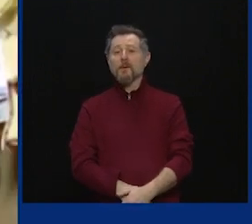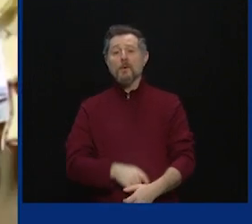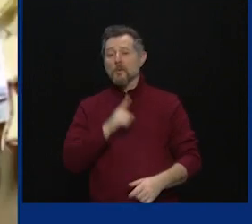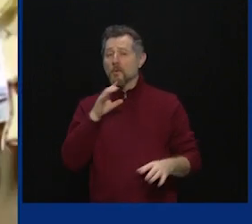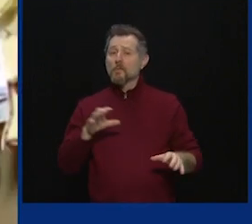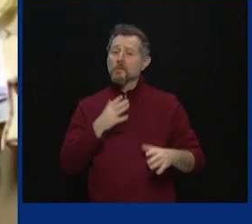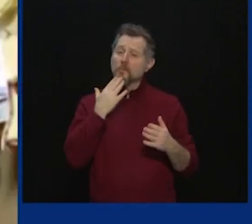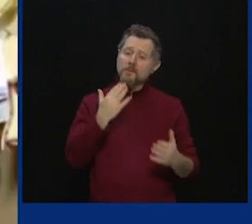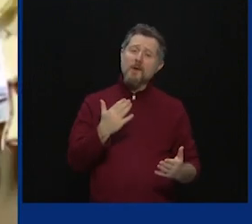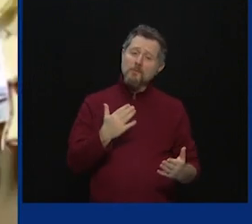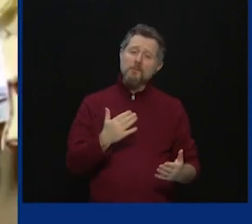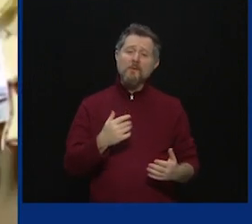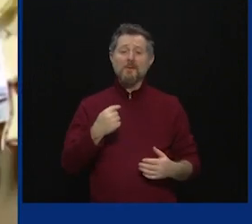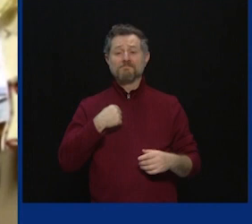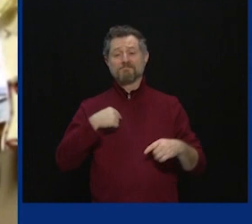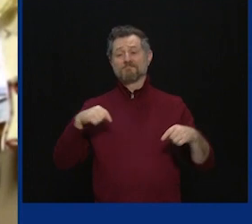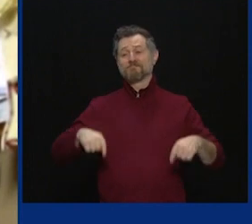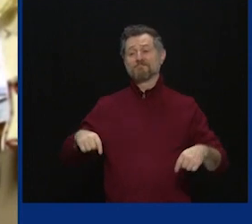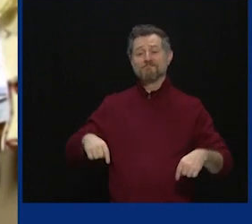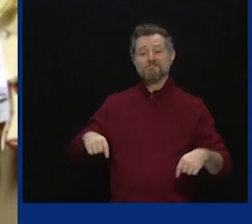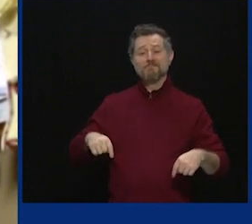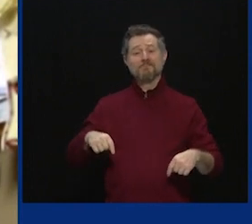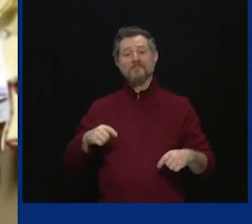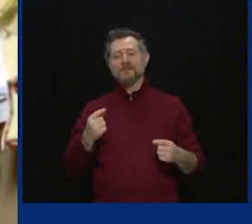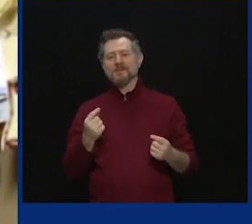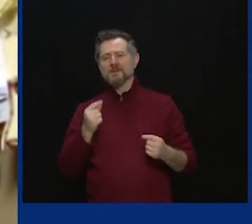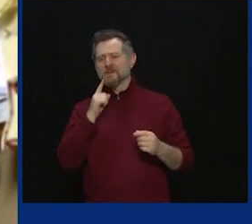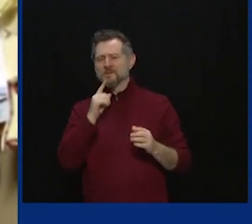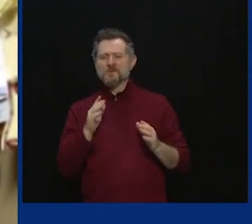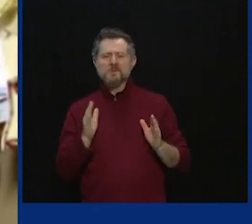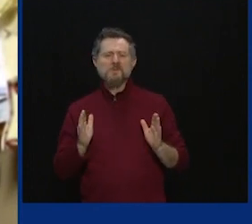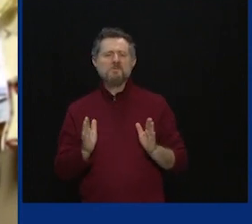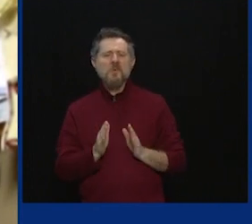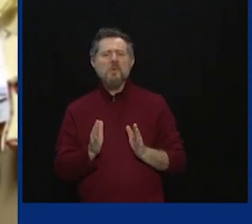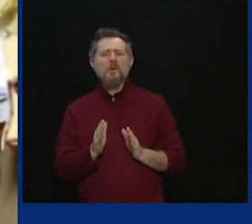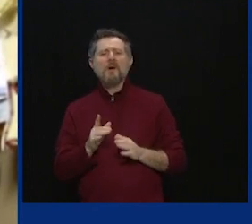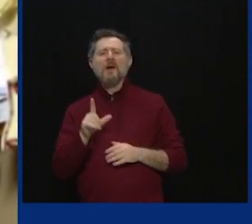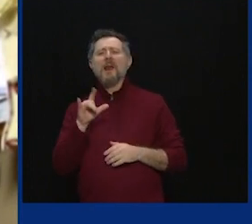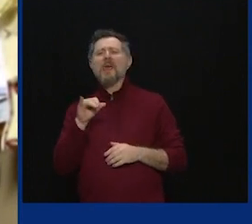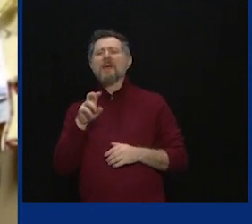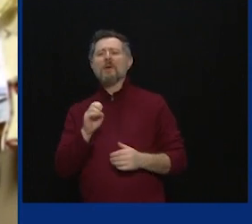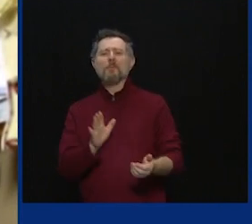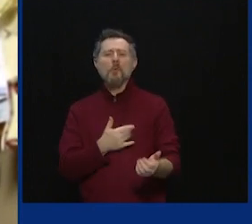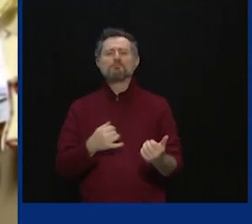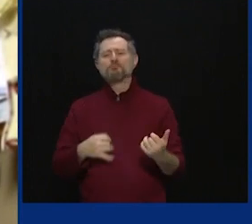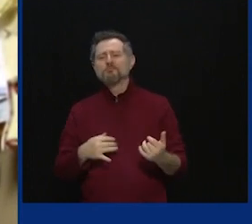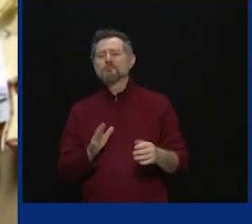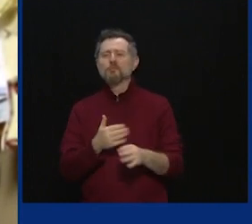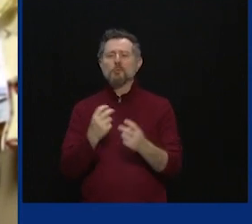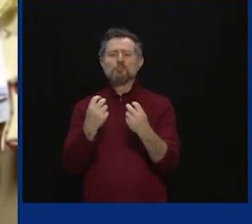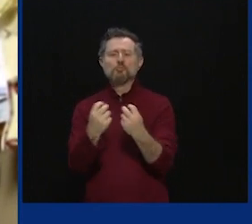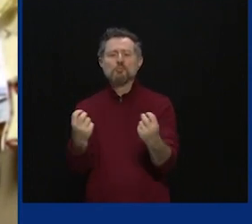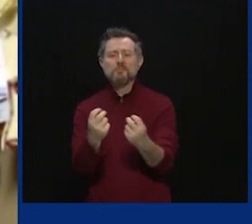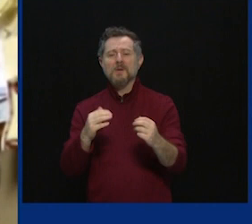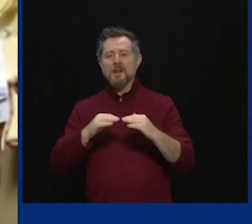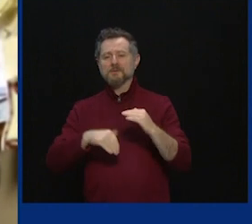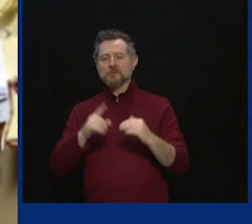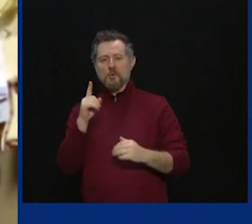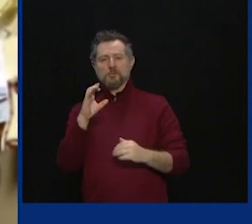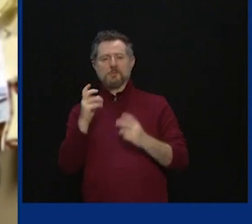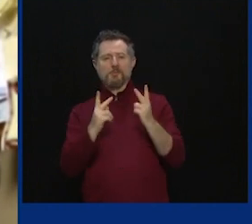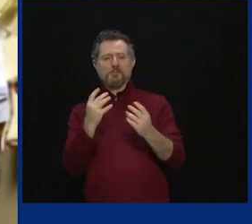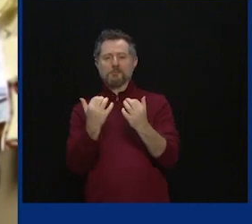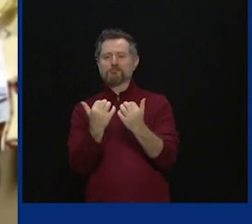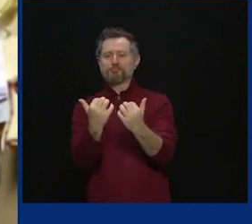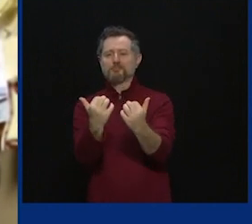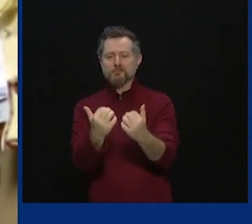music venue. We hold less than 100 people, and we do music every night that we're open. We went to a policy that